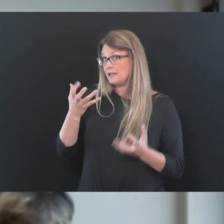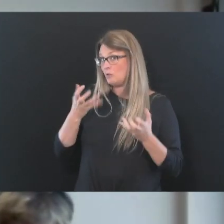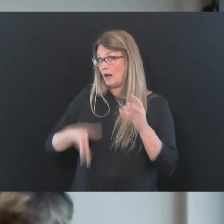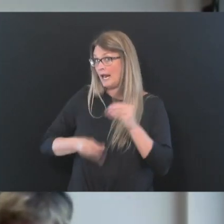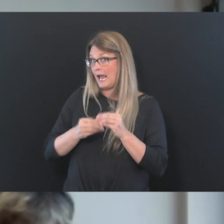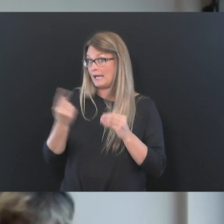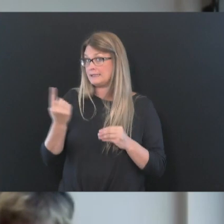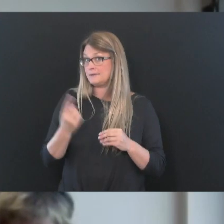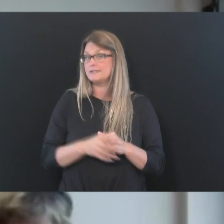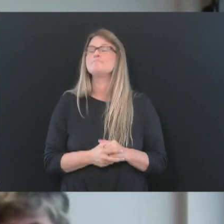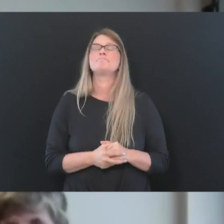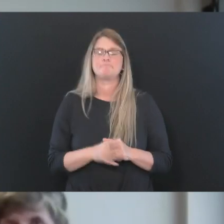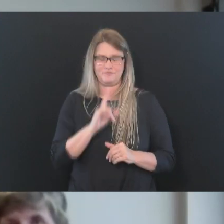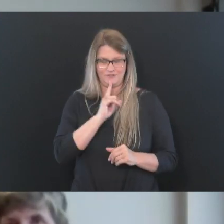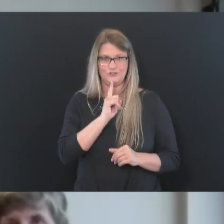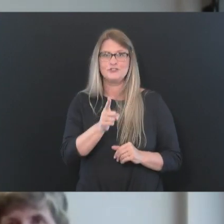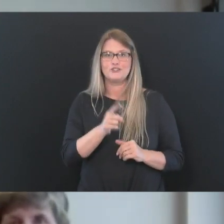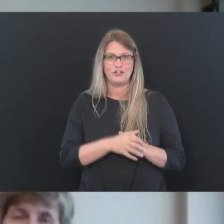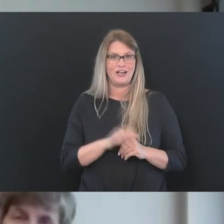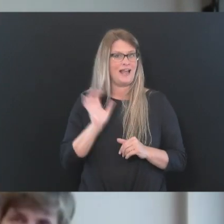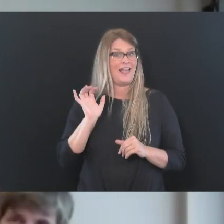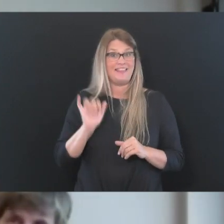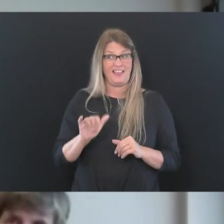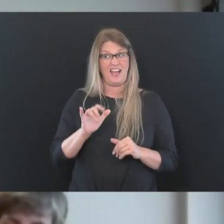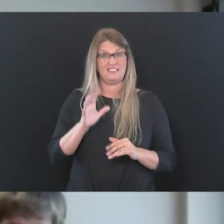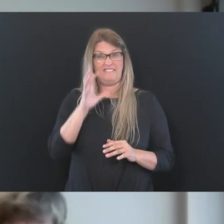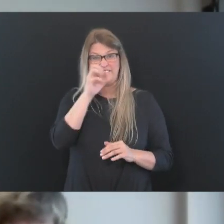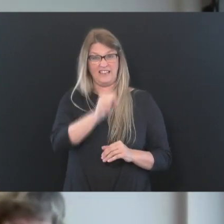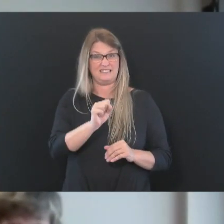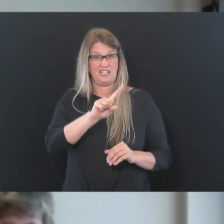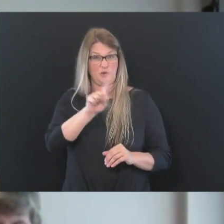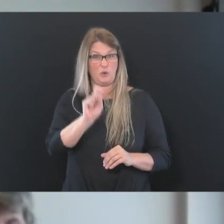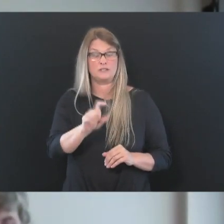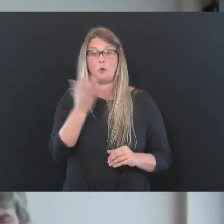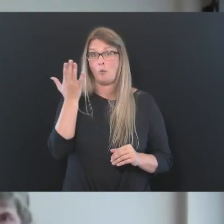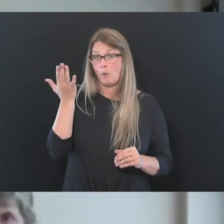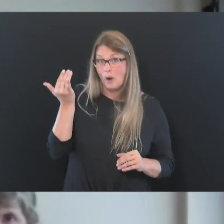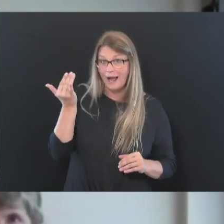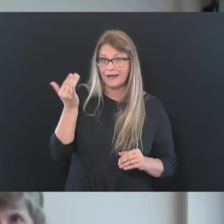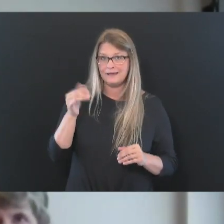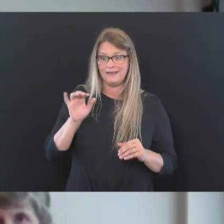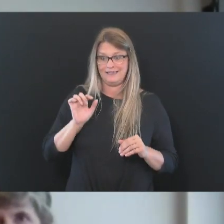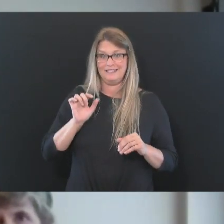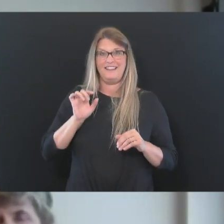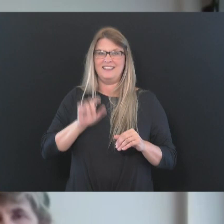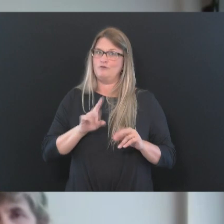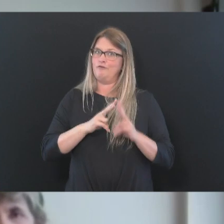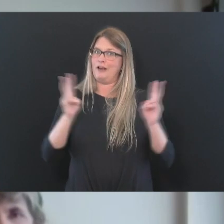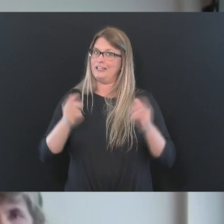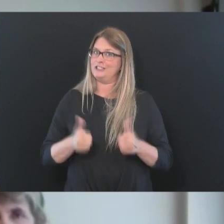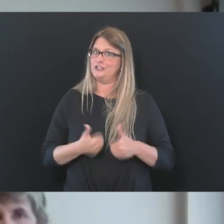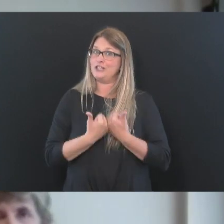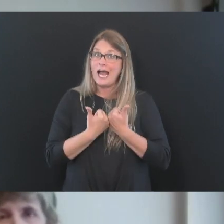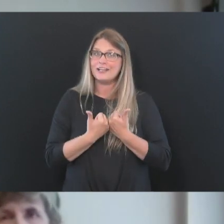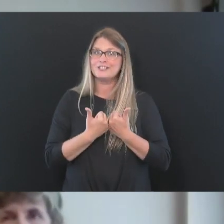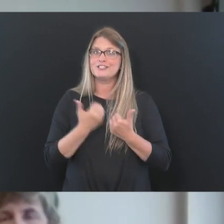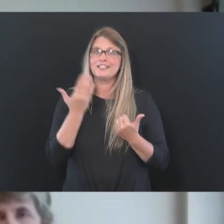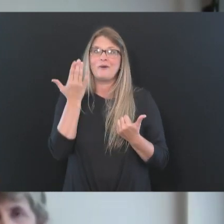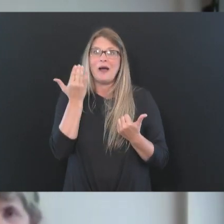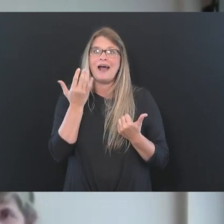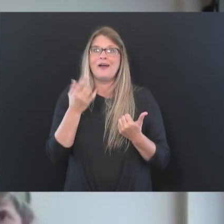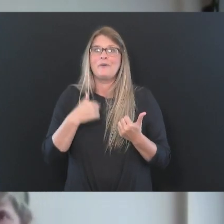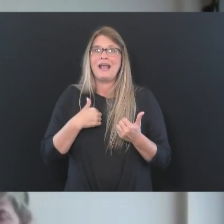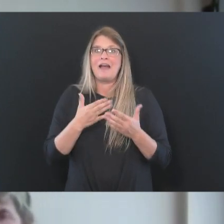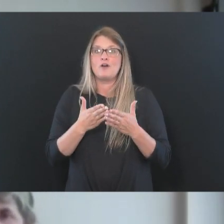Sure. This is a really fascinating question, actually, and a challenging one. We have to recognize that there is a